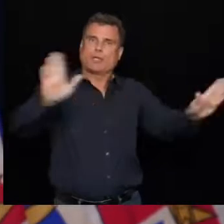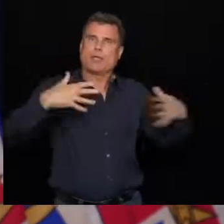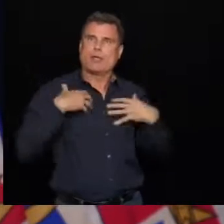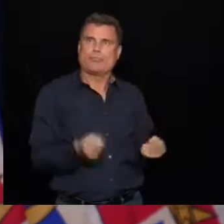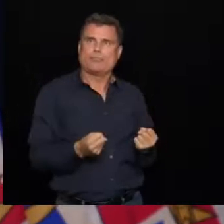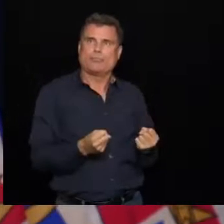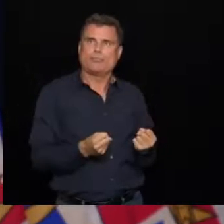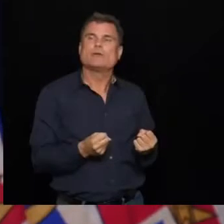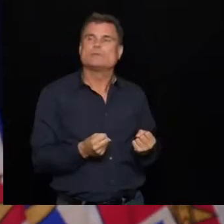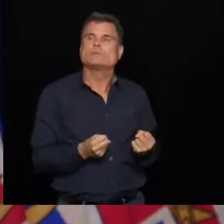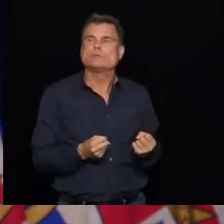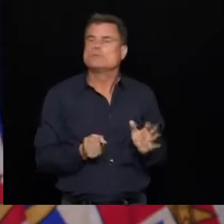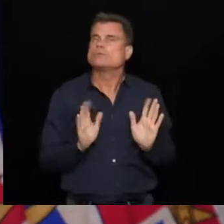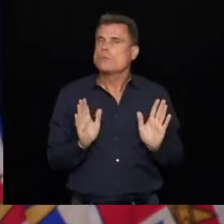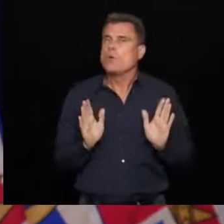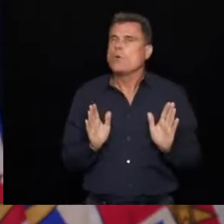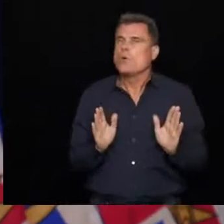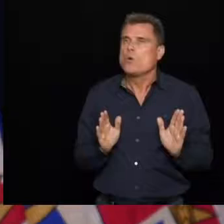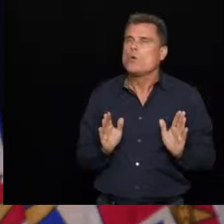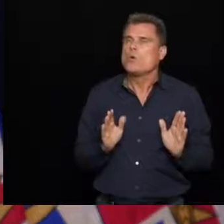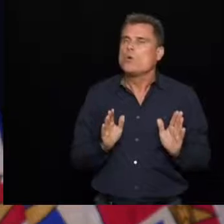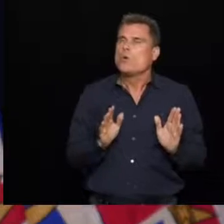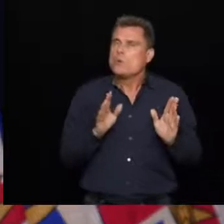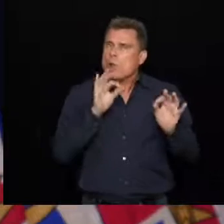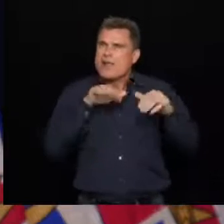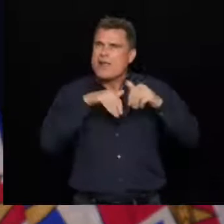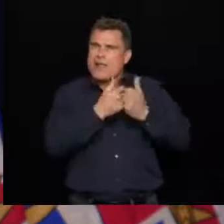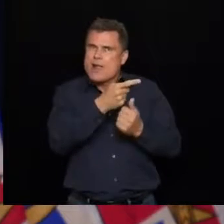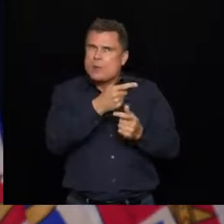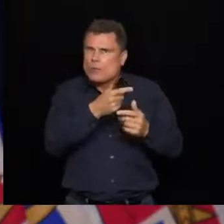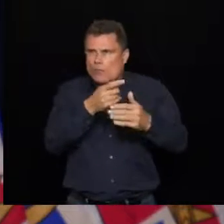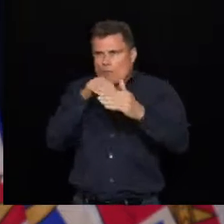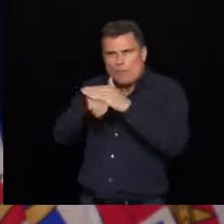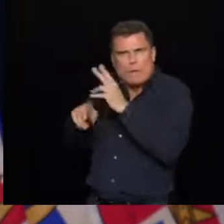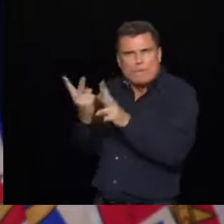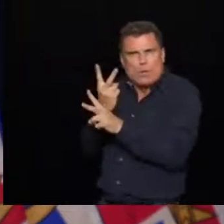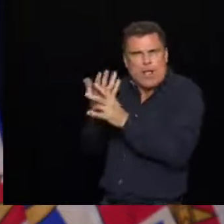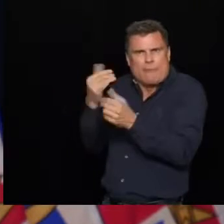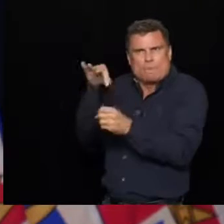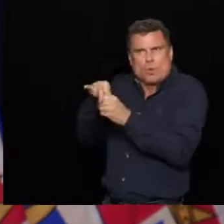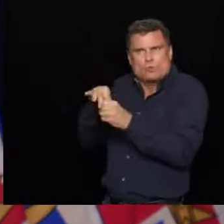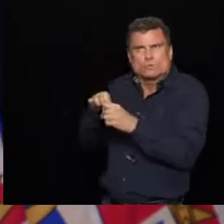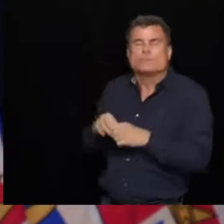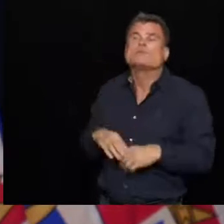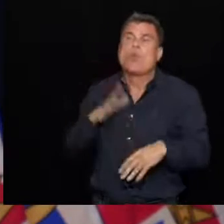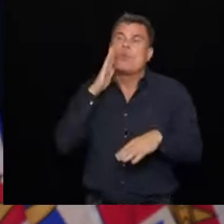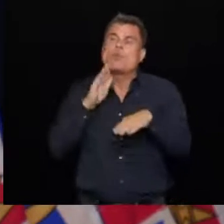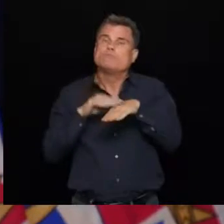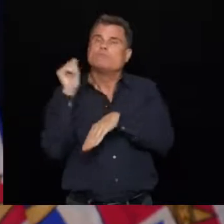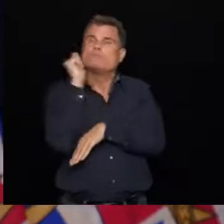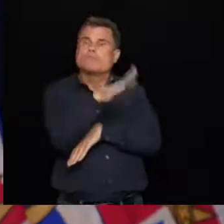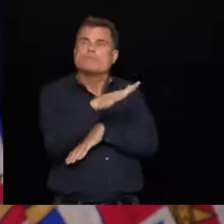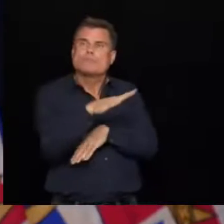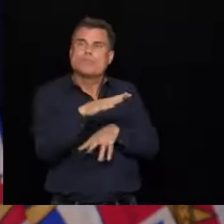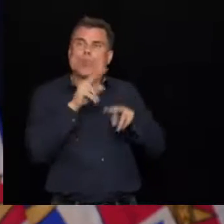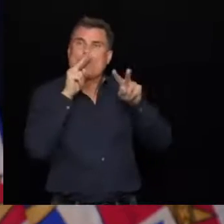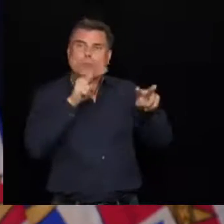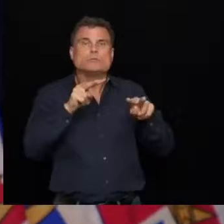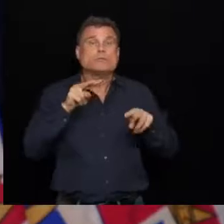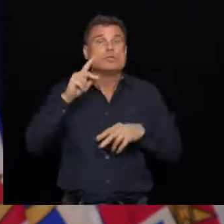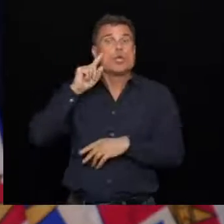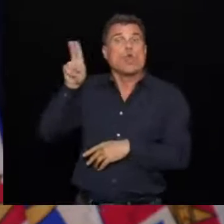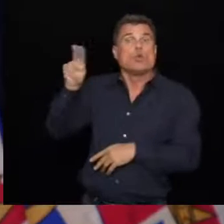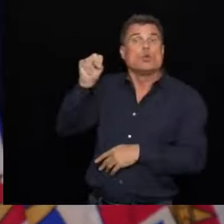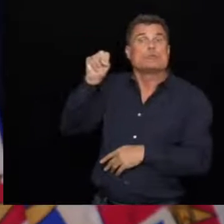we've understood from elections that have happened in New Brunswick and in other parts of the world during this pandemic that mail-in